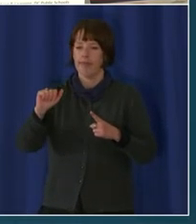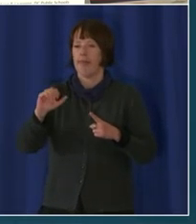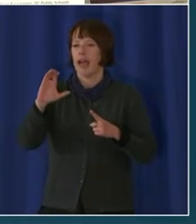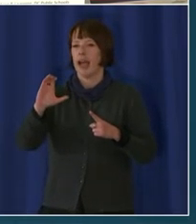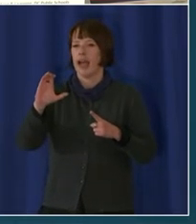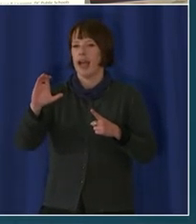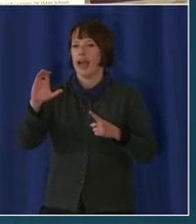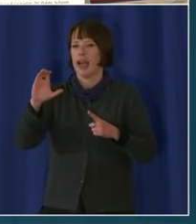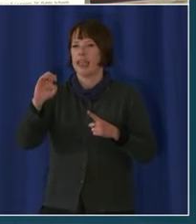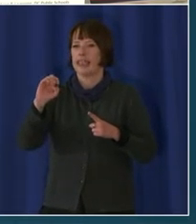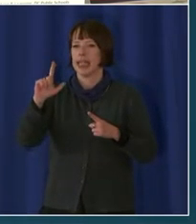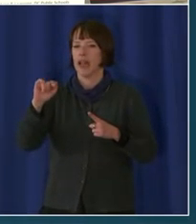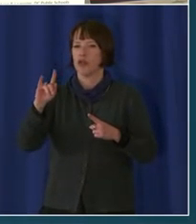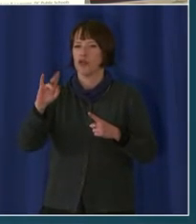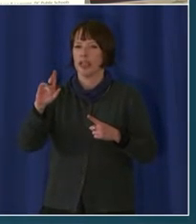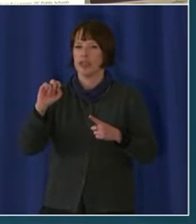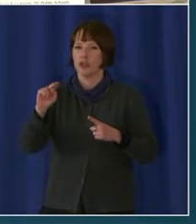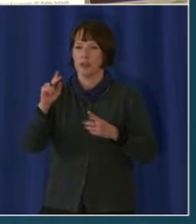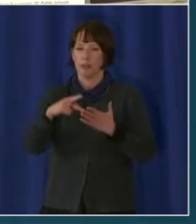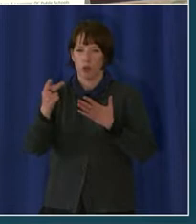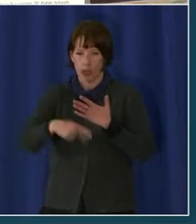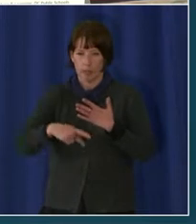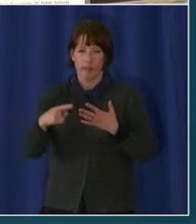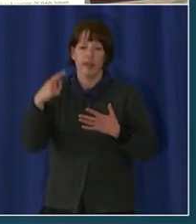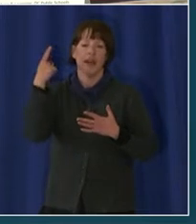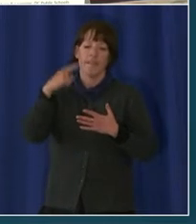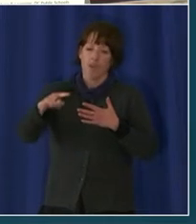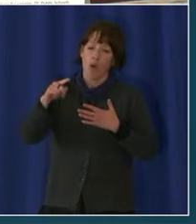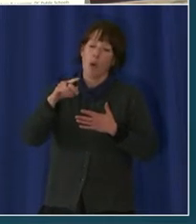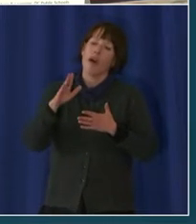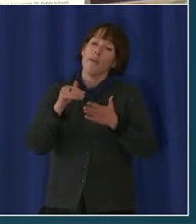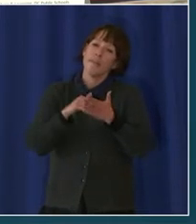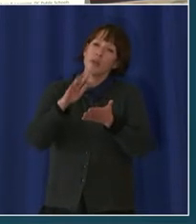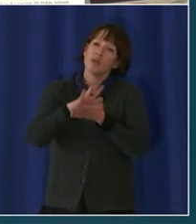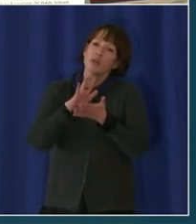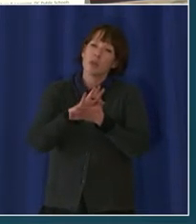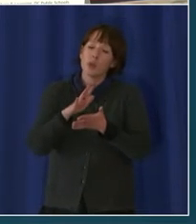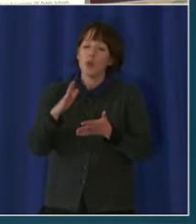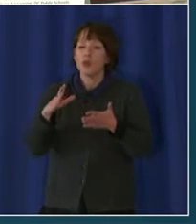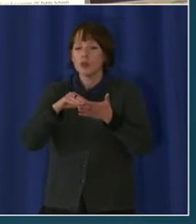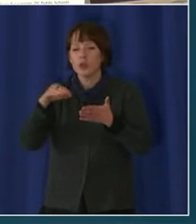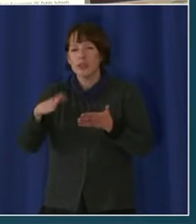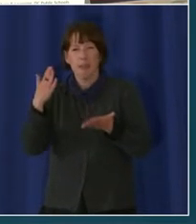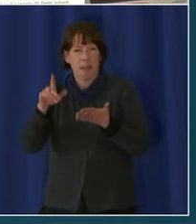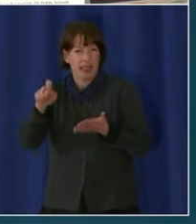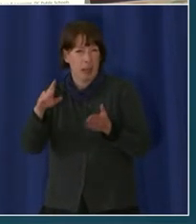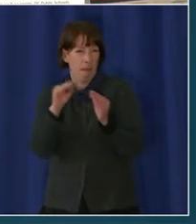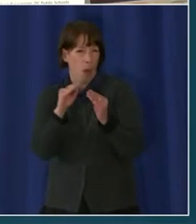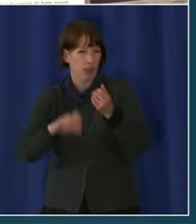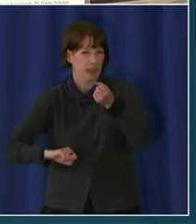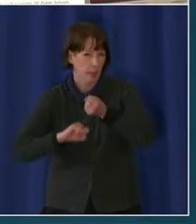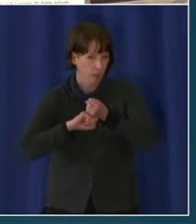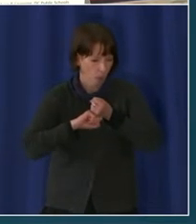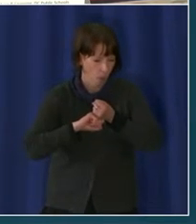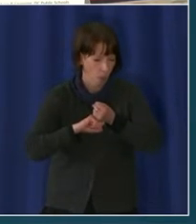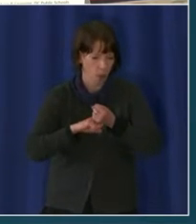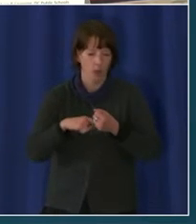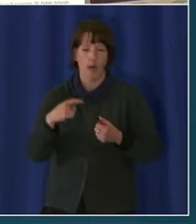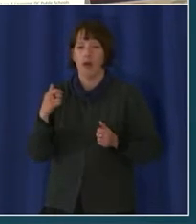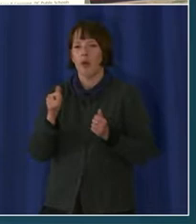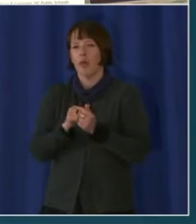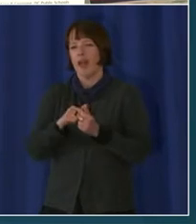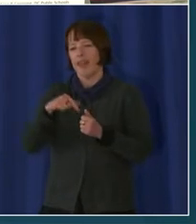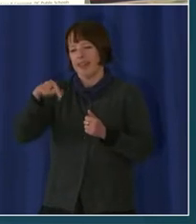So these programs are designed for our middle school students who need a little additional support with some of the coursework from